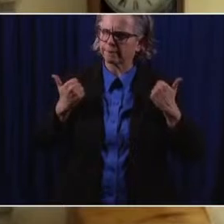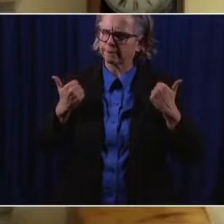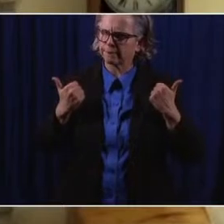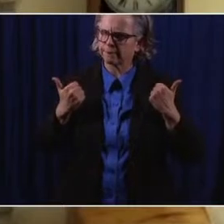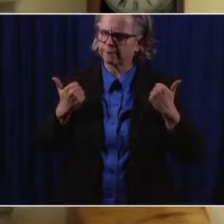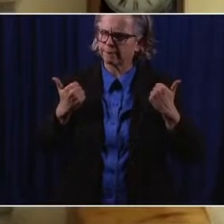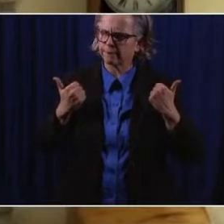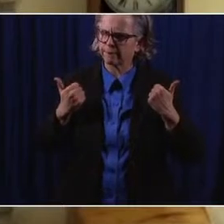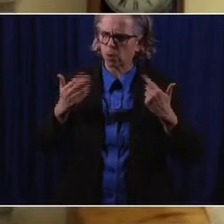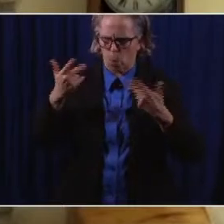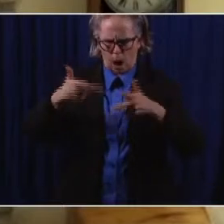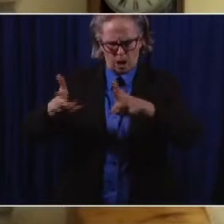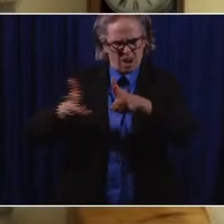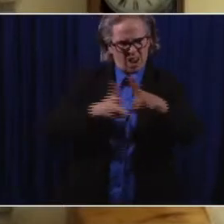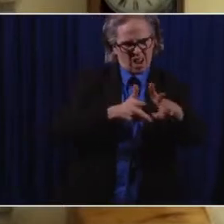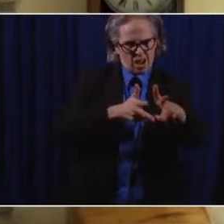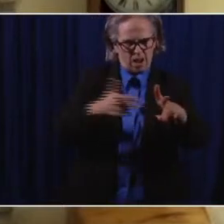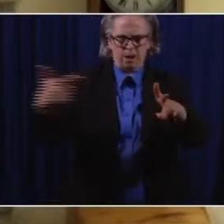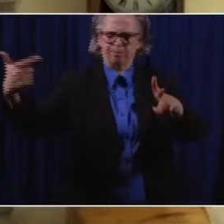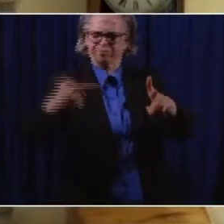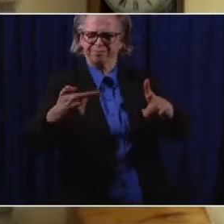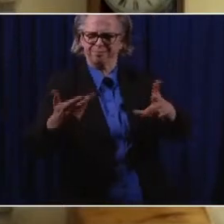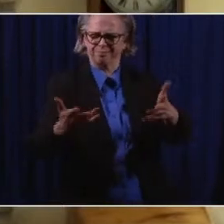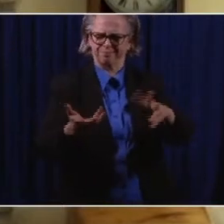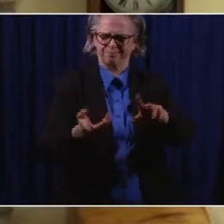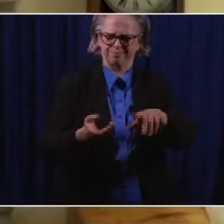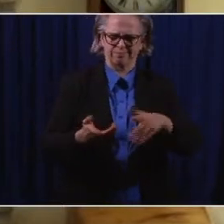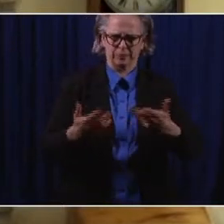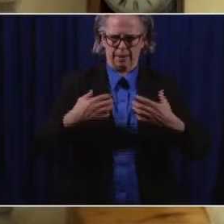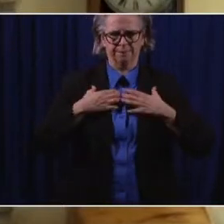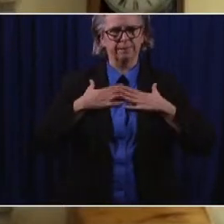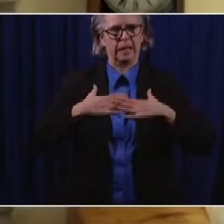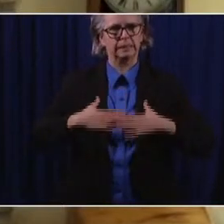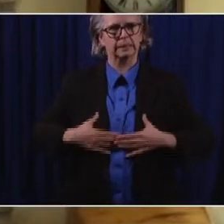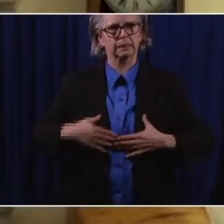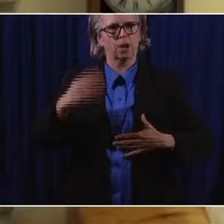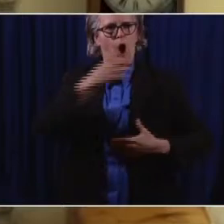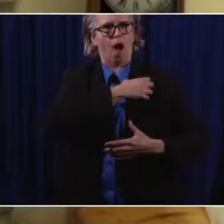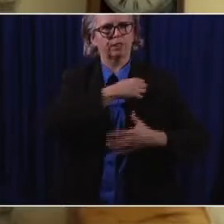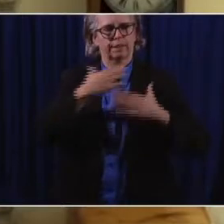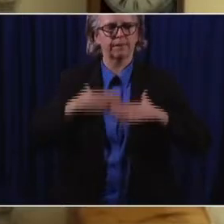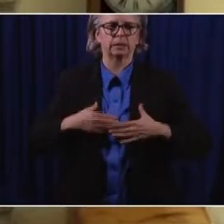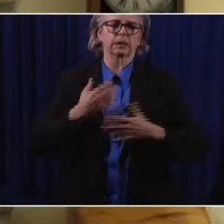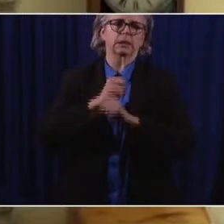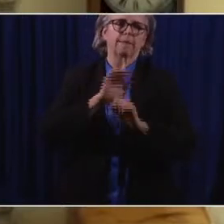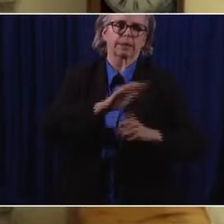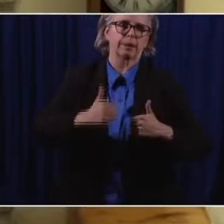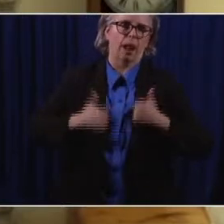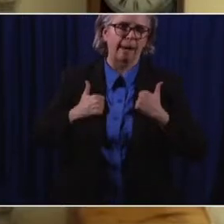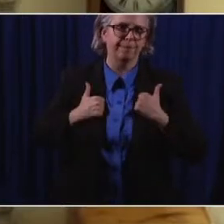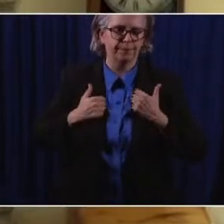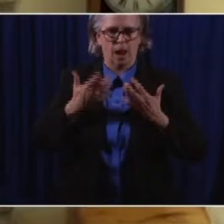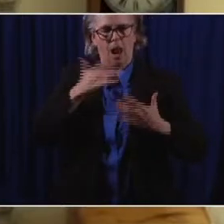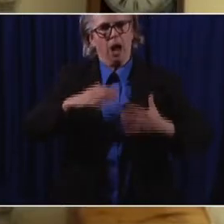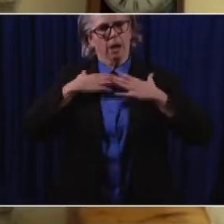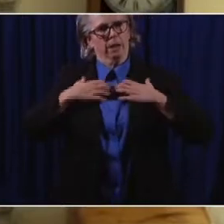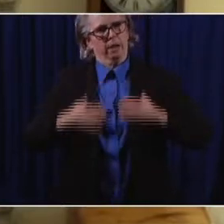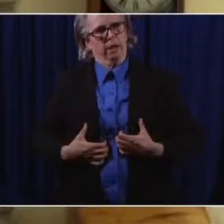say his bulletproof vest may have been what saved his life. Also Friday, headline,